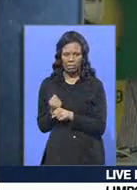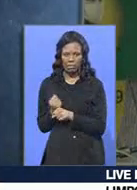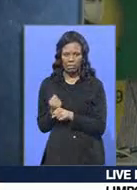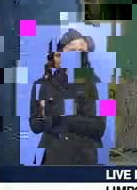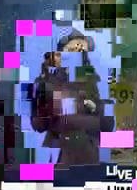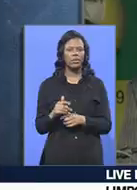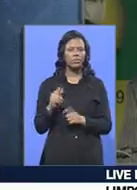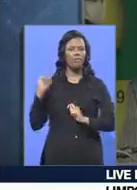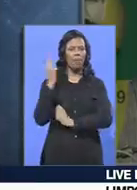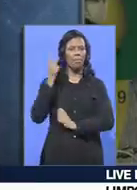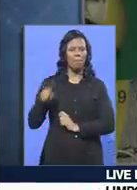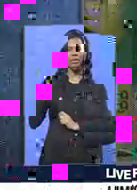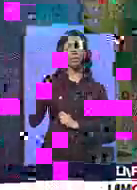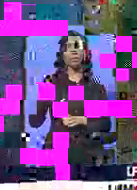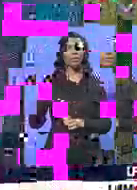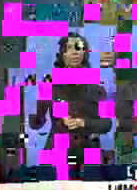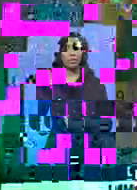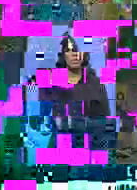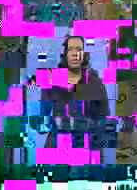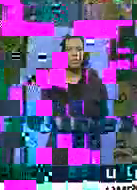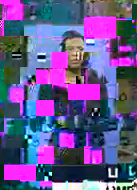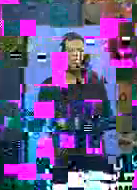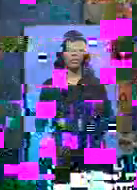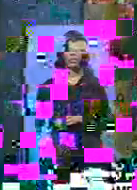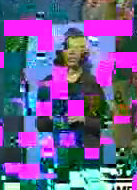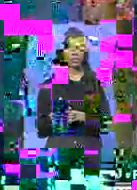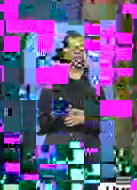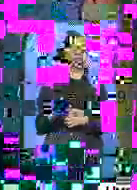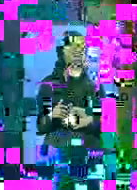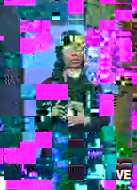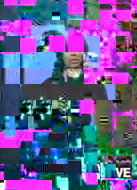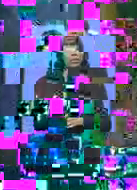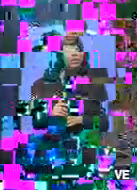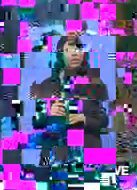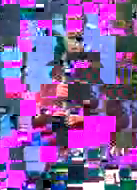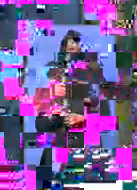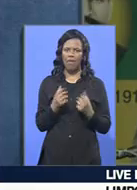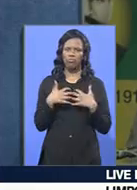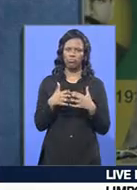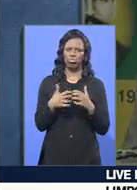homeland, time period, and they mounted a brutal low